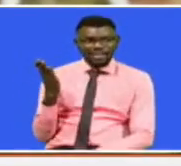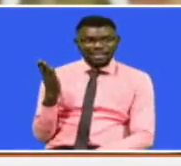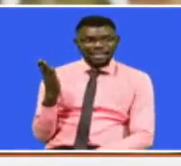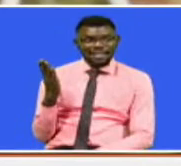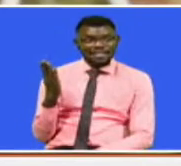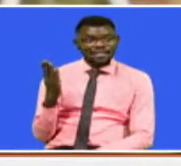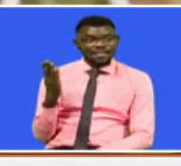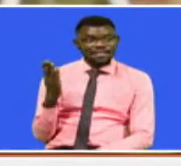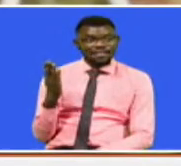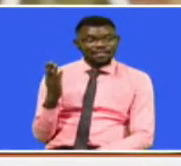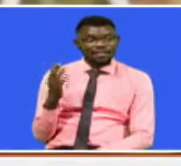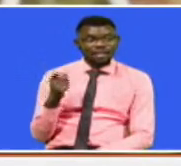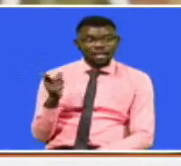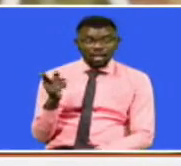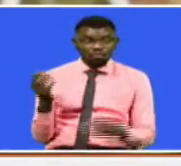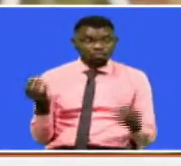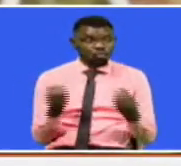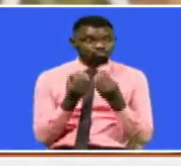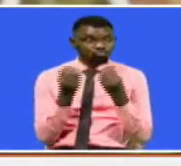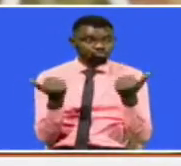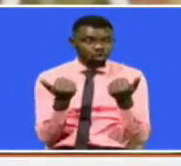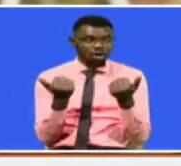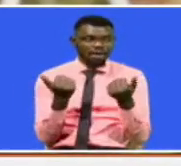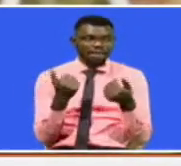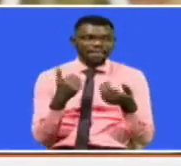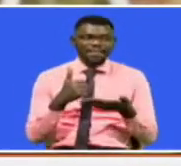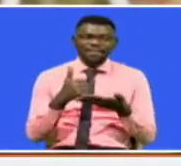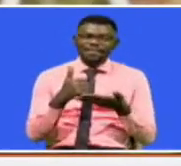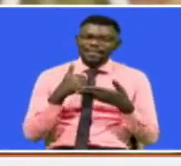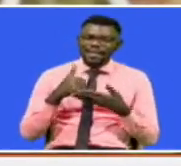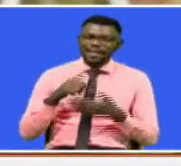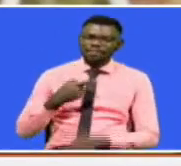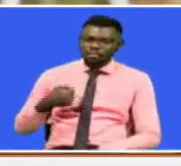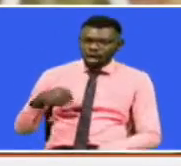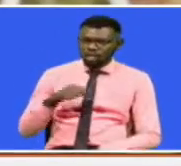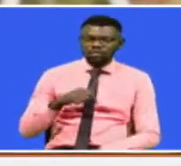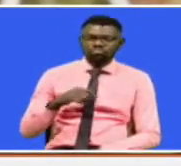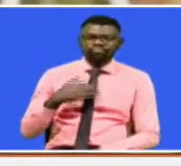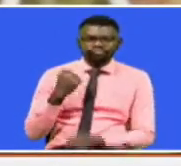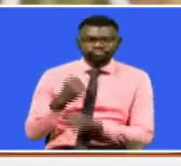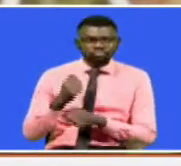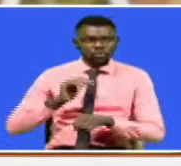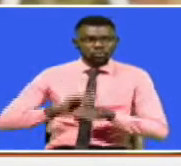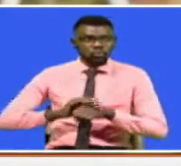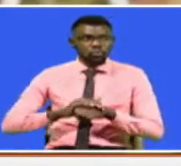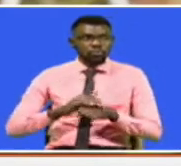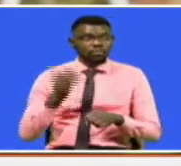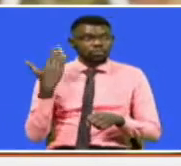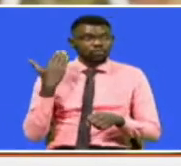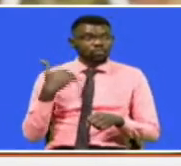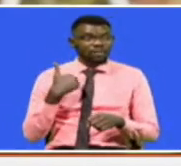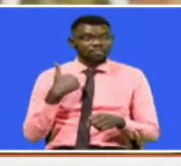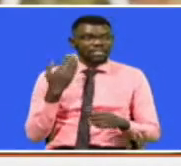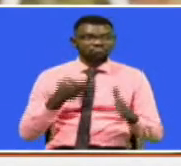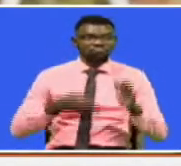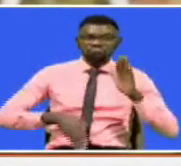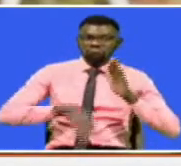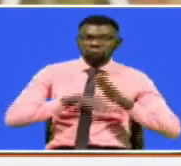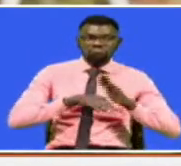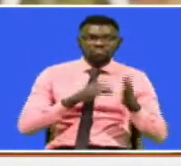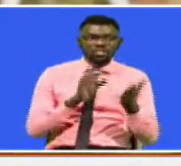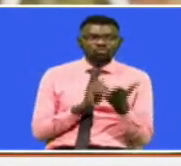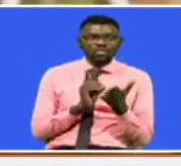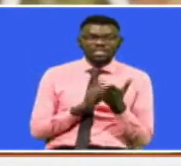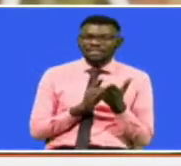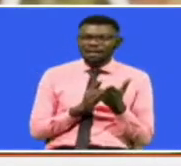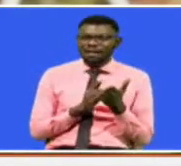In fact, that transformation made us both famous and infamous, because I sacked doctors. You know, nobody had thought it possible to